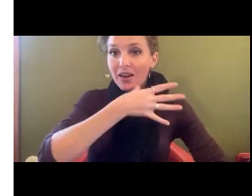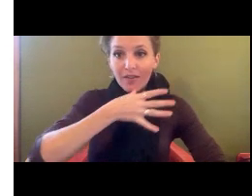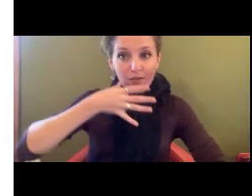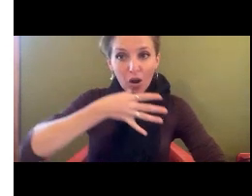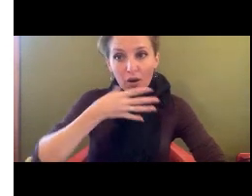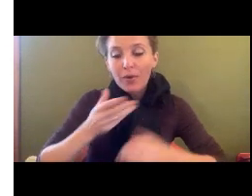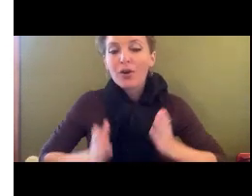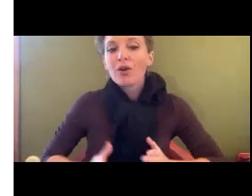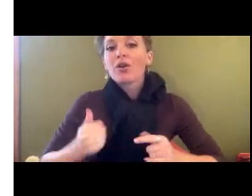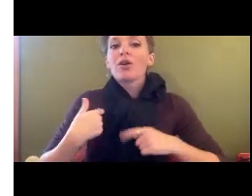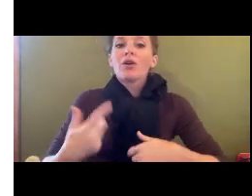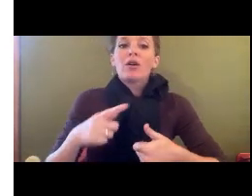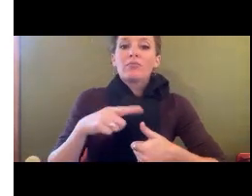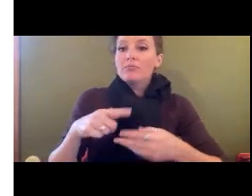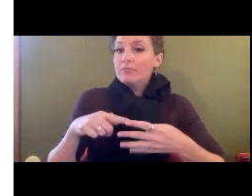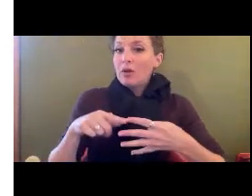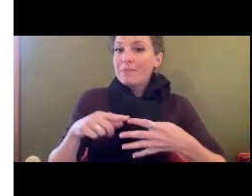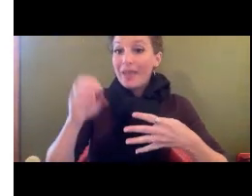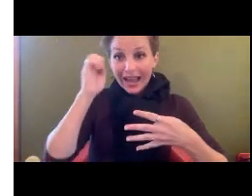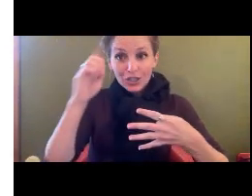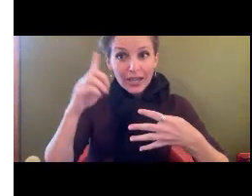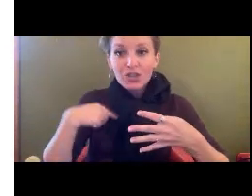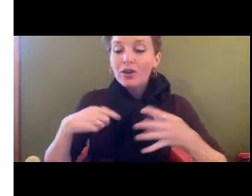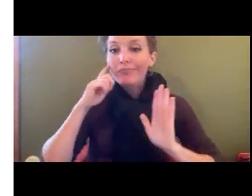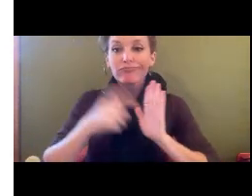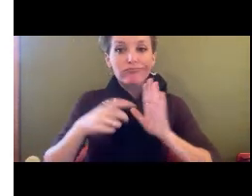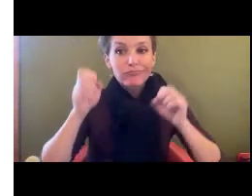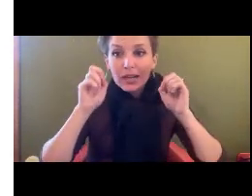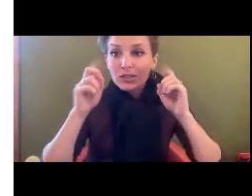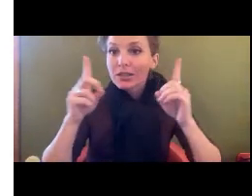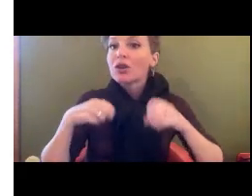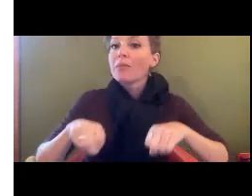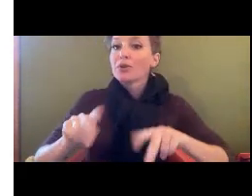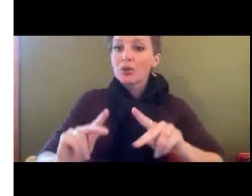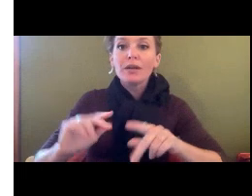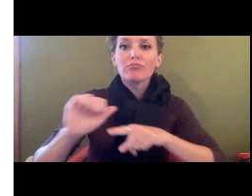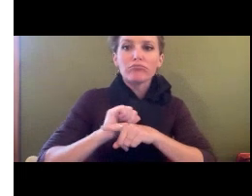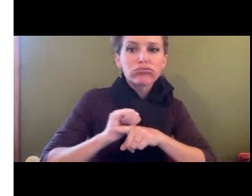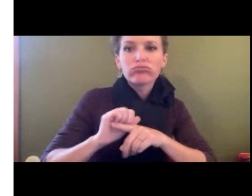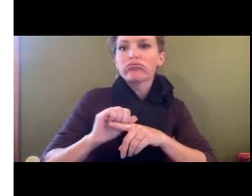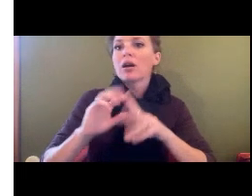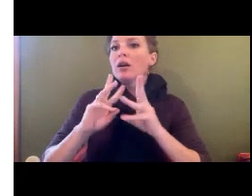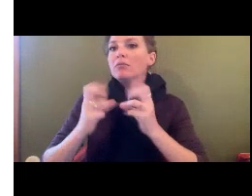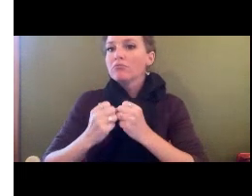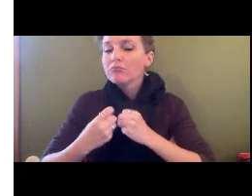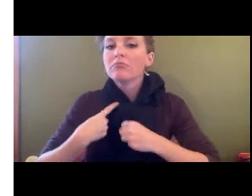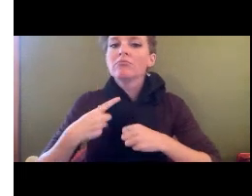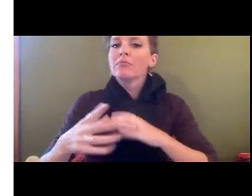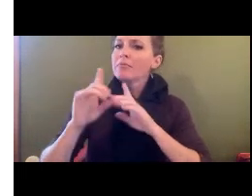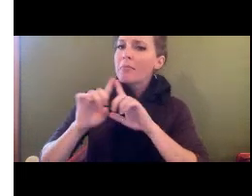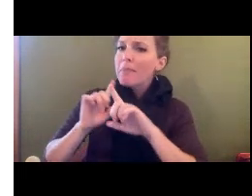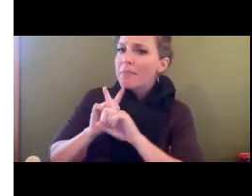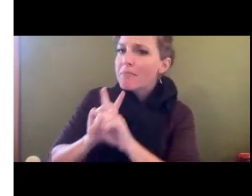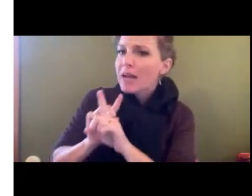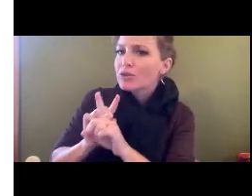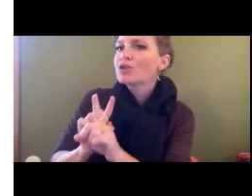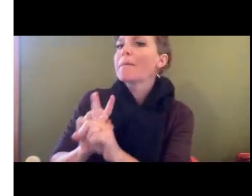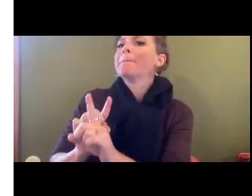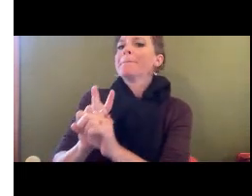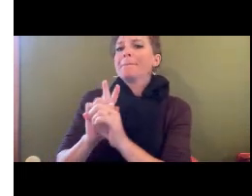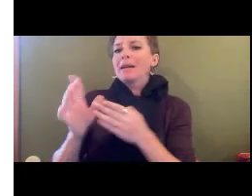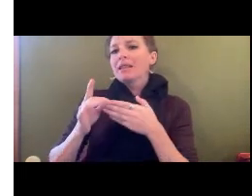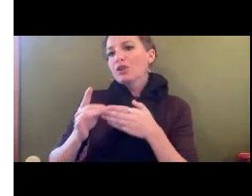education. We want to identify educational opportunities, trainings, webinars, and creating mentorship and leadership opportunities for